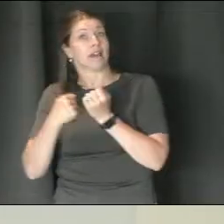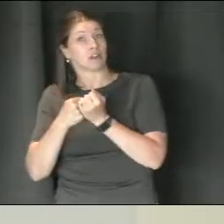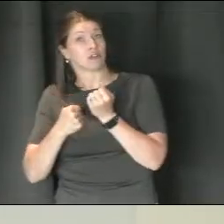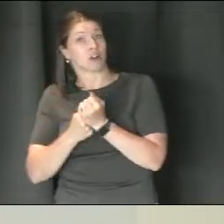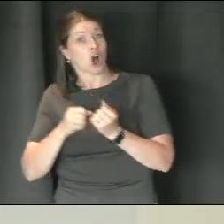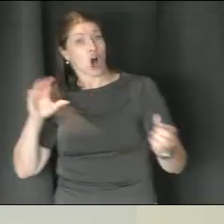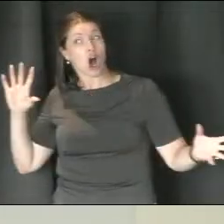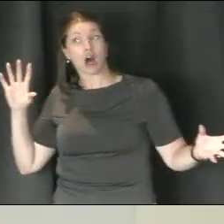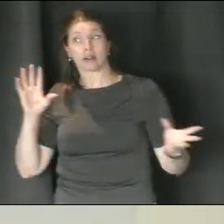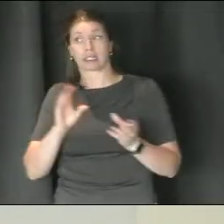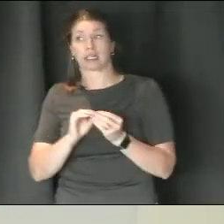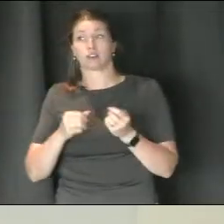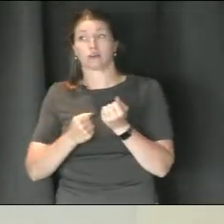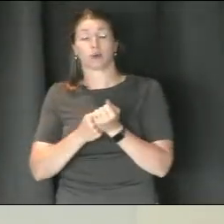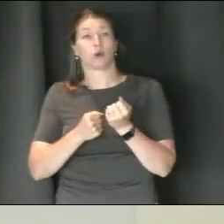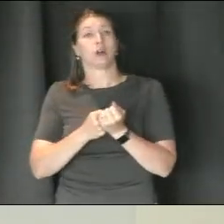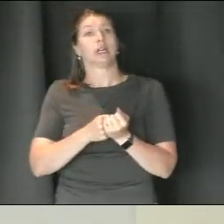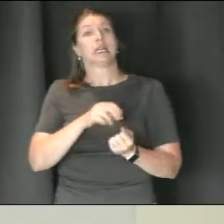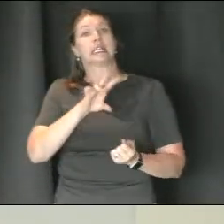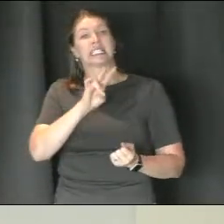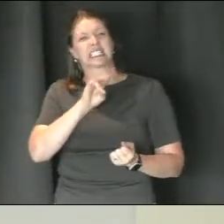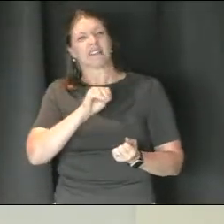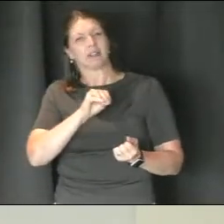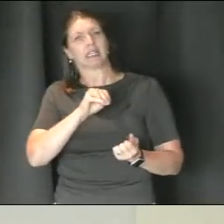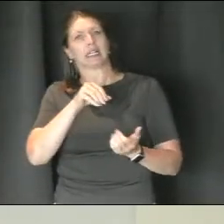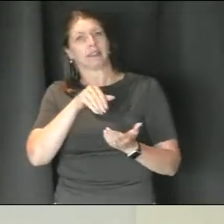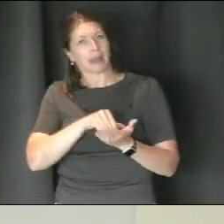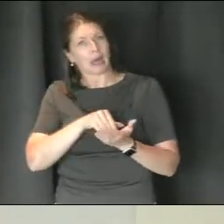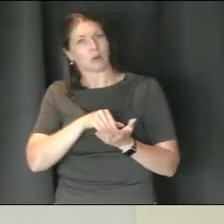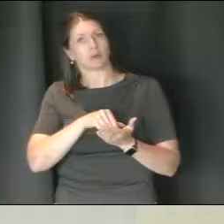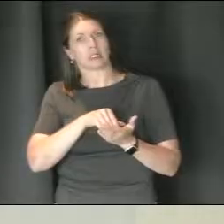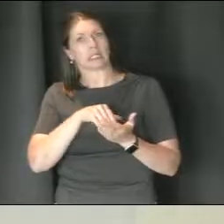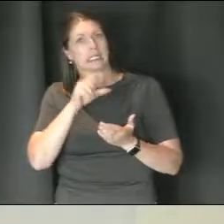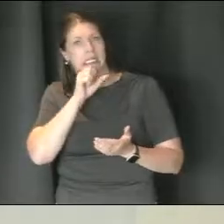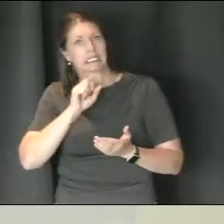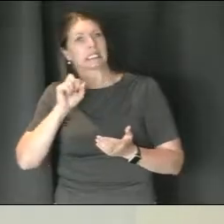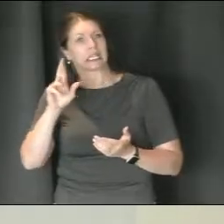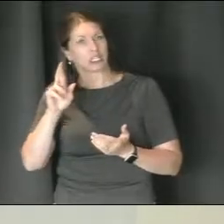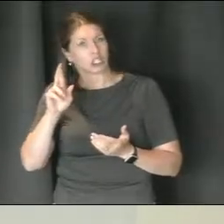in 134 clubs in Newfoundland and Labrador. That's